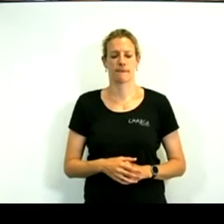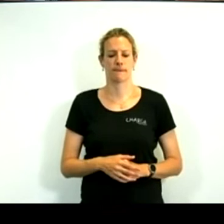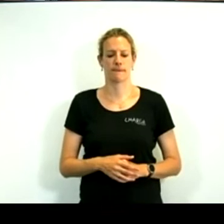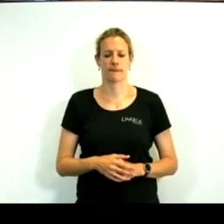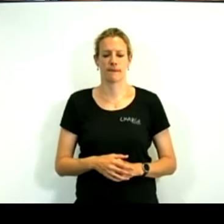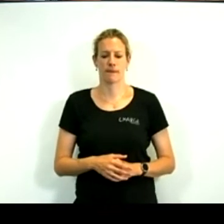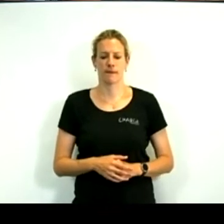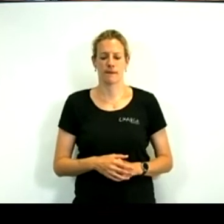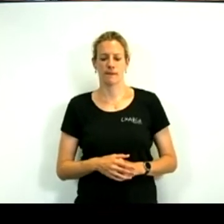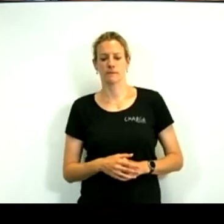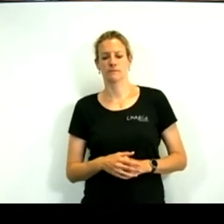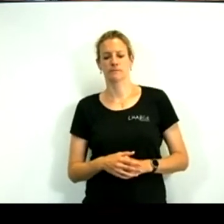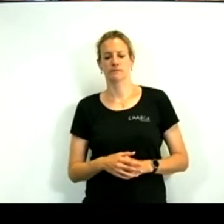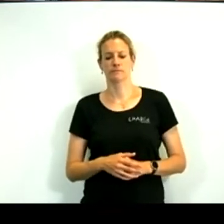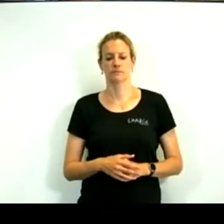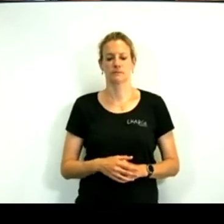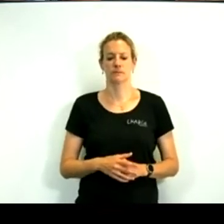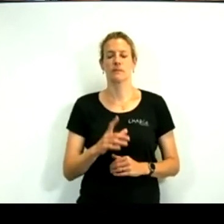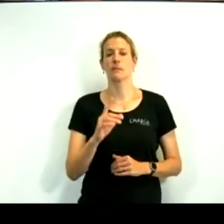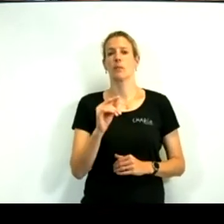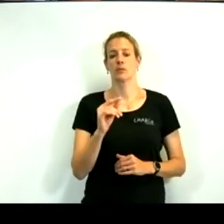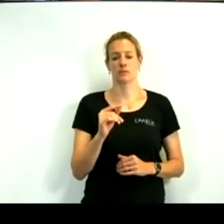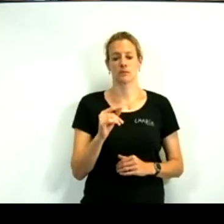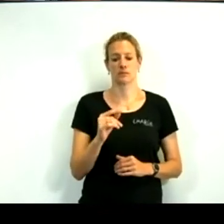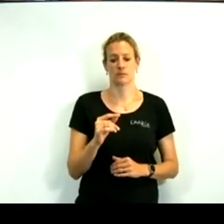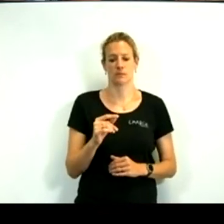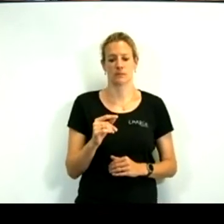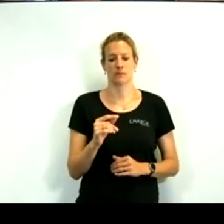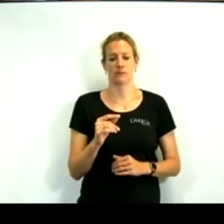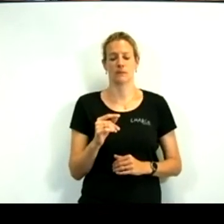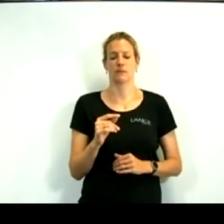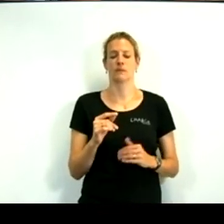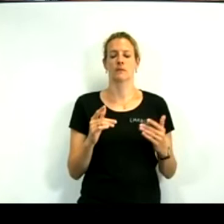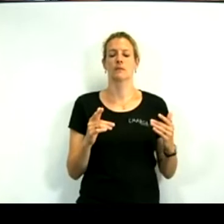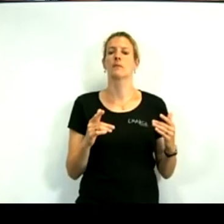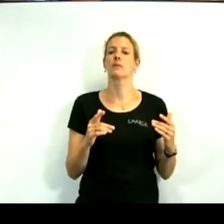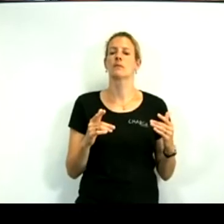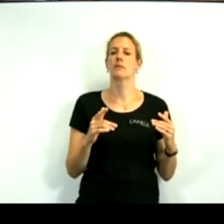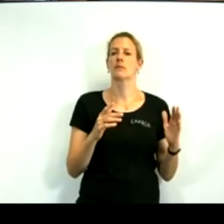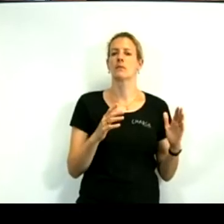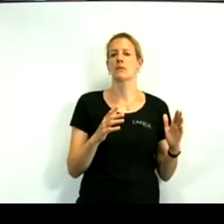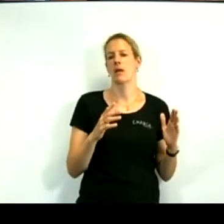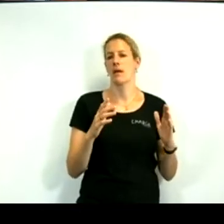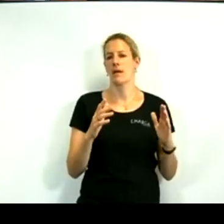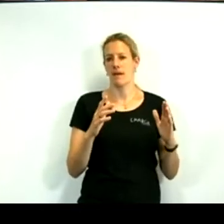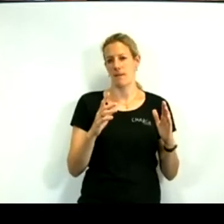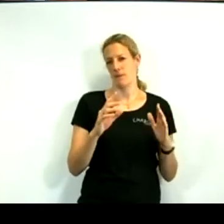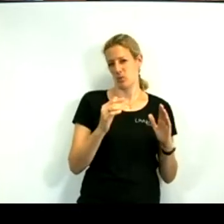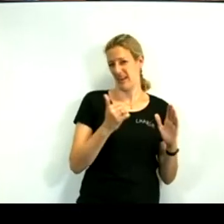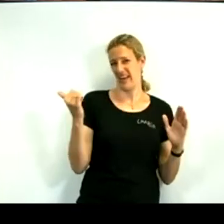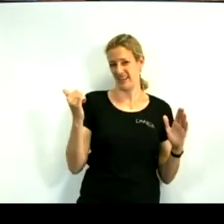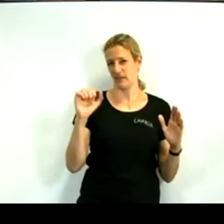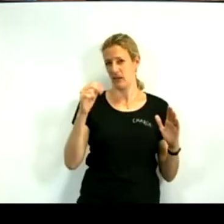normal central vision. But now if you look at the picture on the right, you will notice